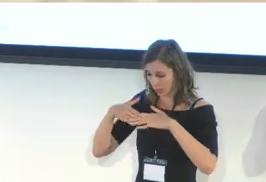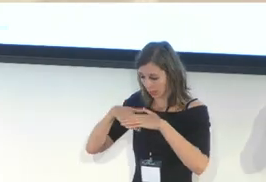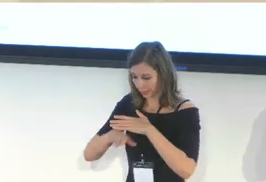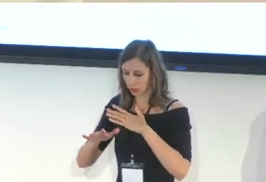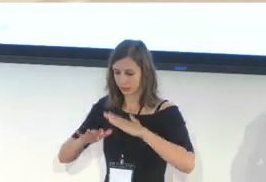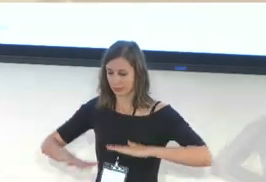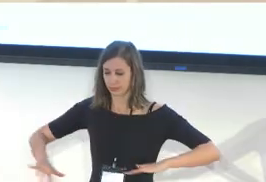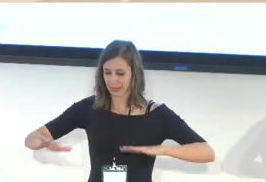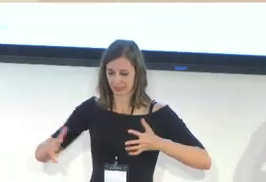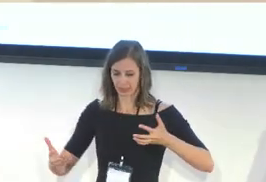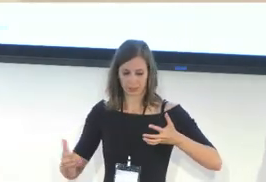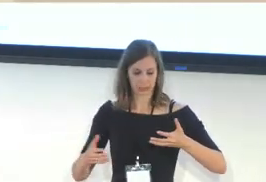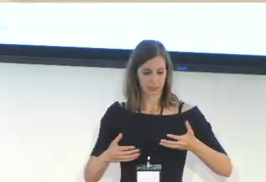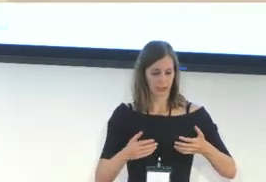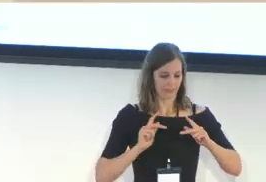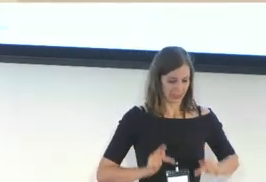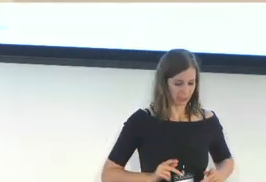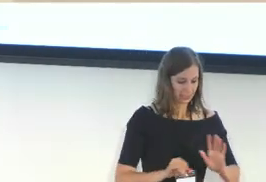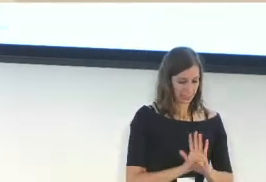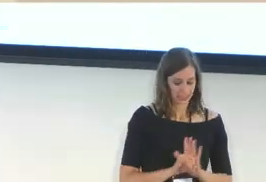two separate identities.